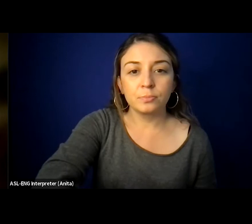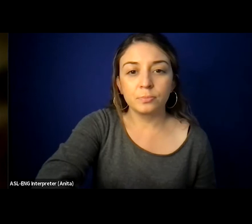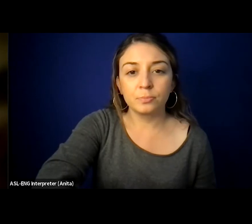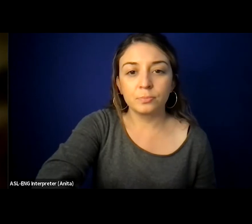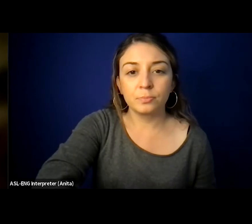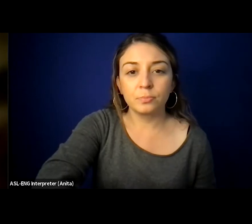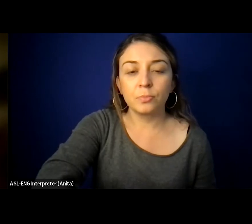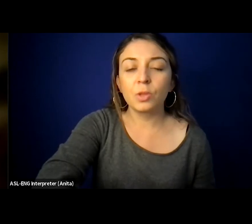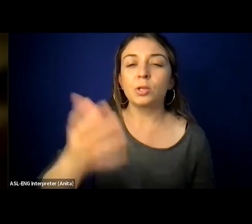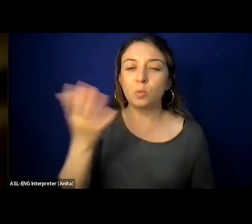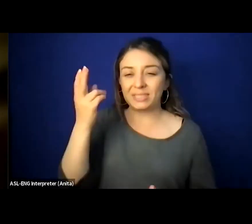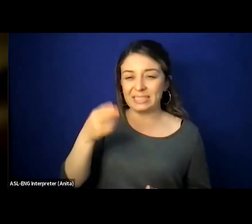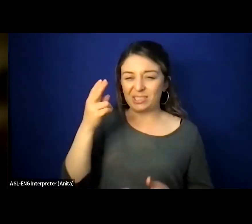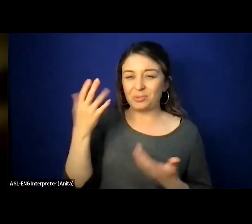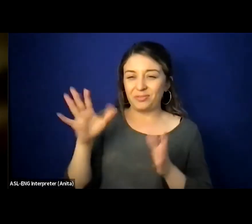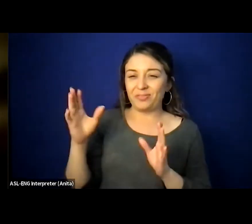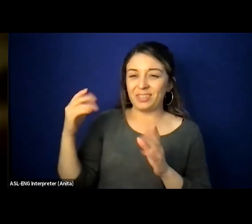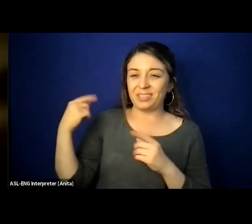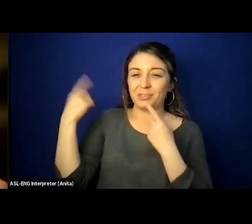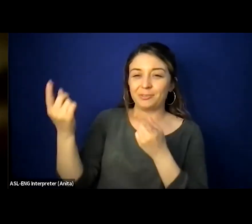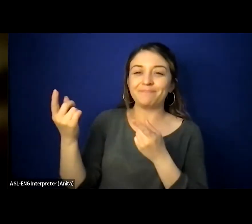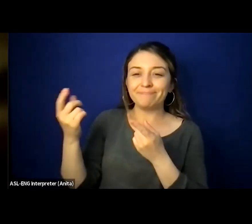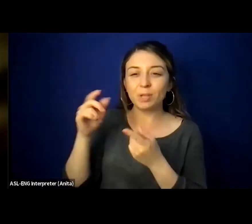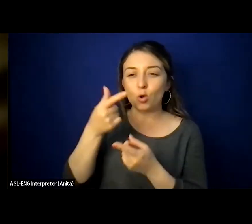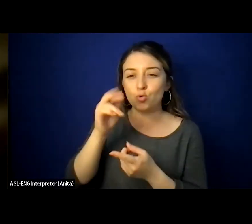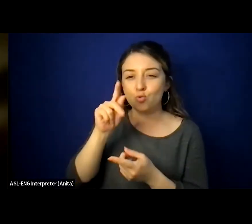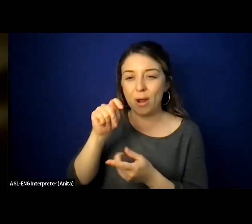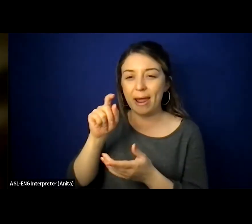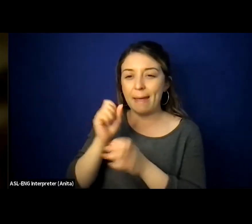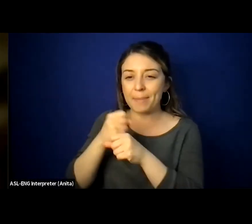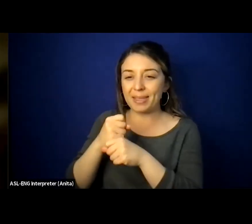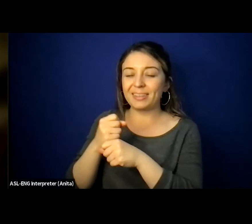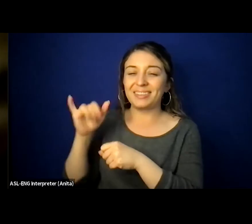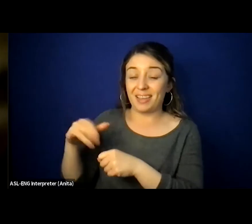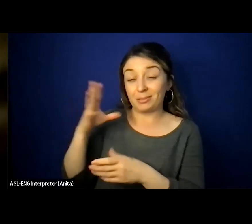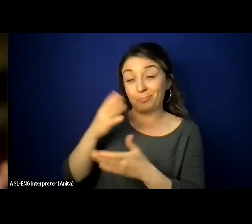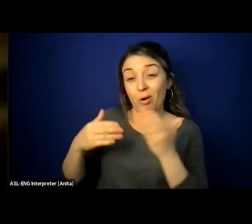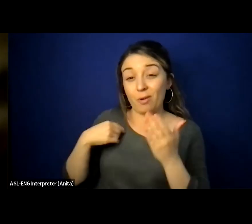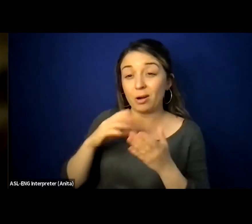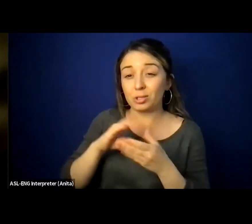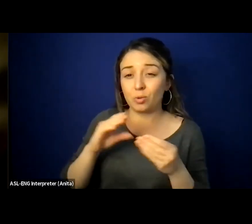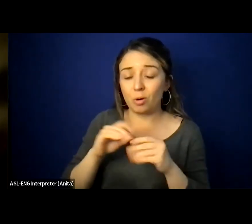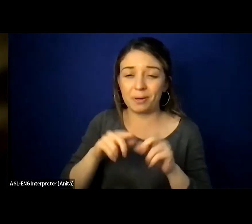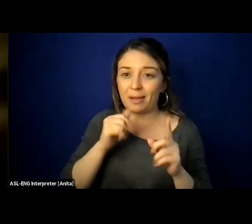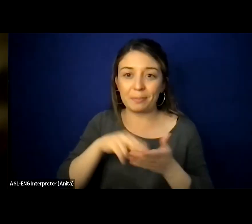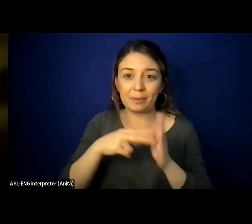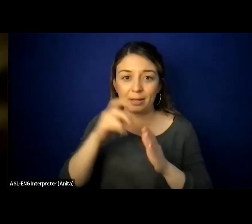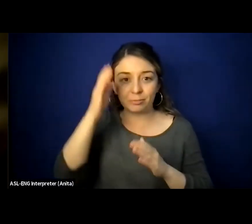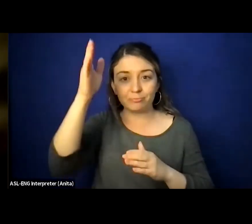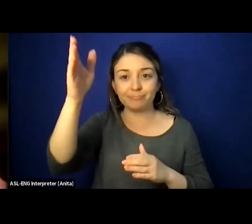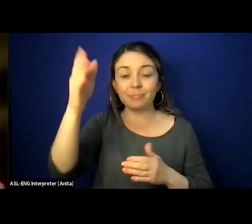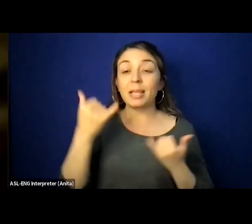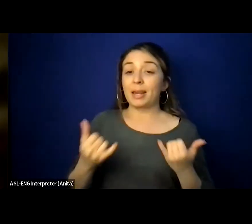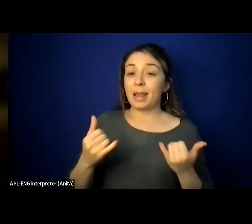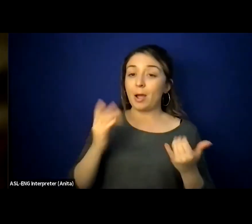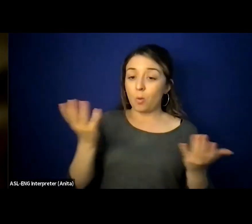story. But they are not the story as we've chosen to write it. And so our future is collective joy.